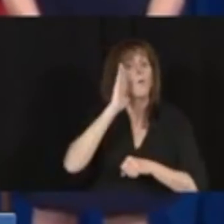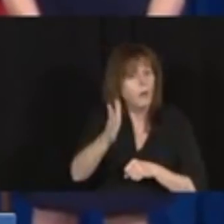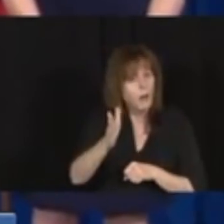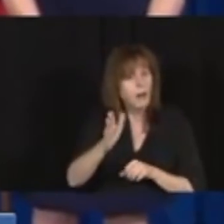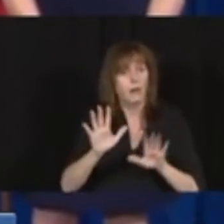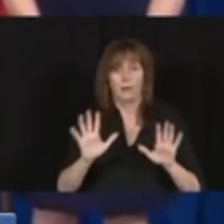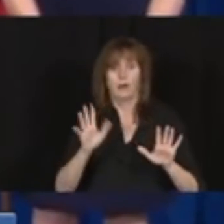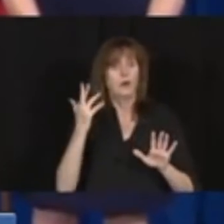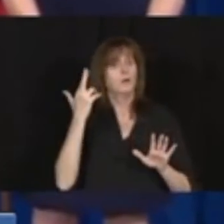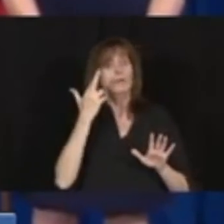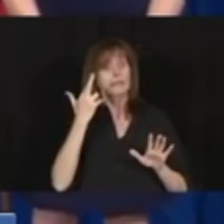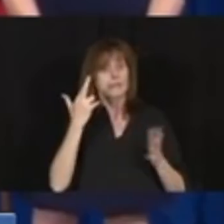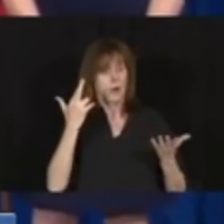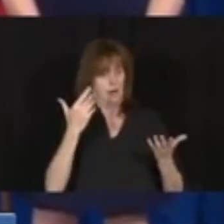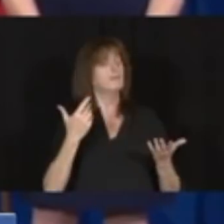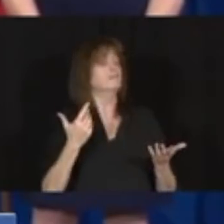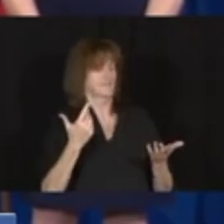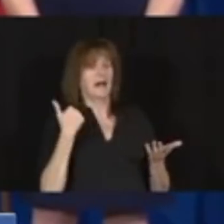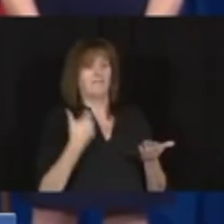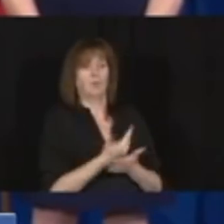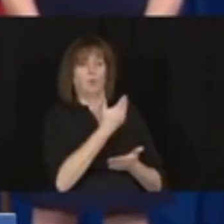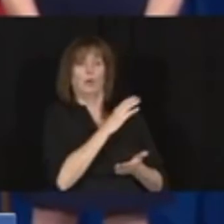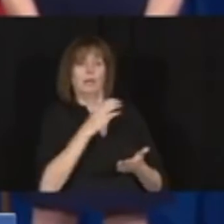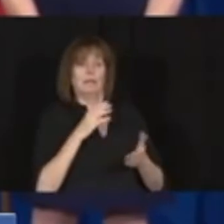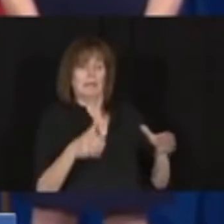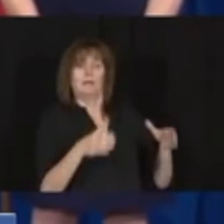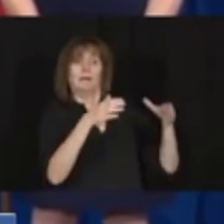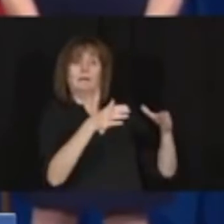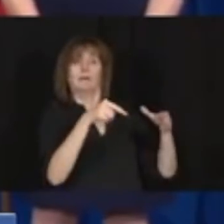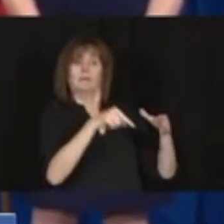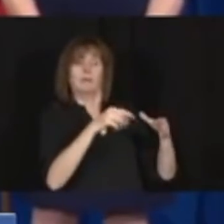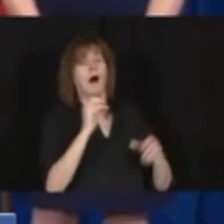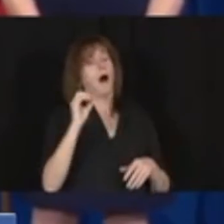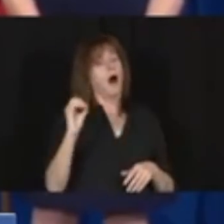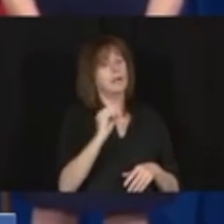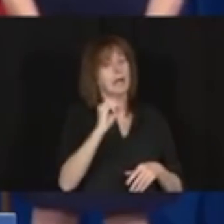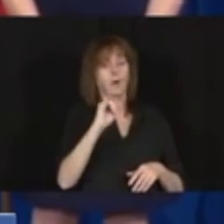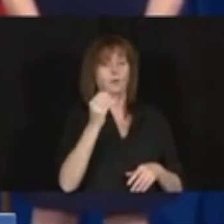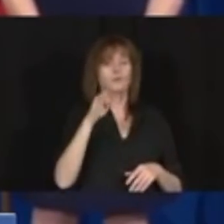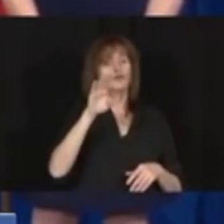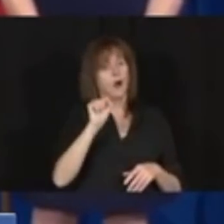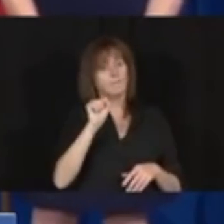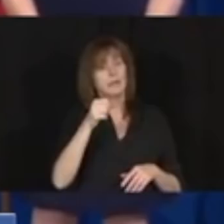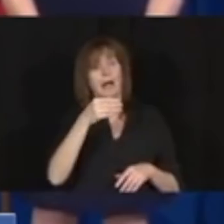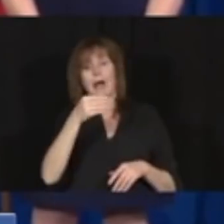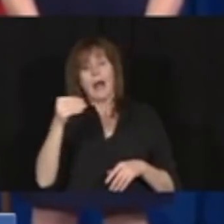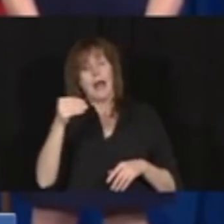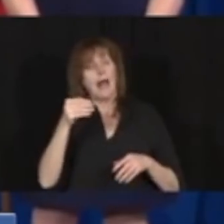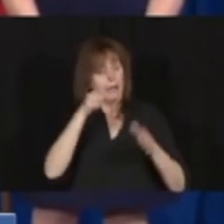Ontario Jobs and Recovery Committee. This committee will chart a path for Ontario's economic recovery.